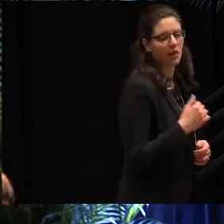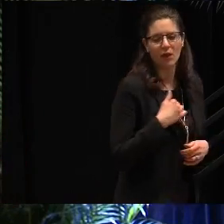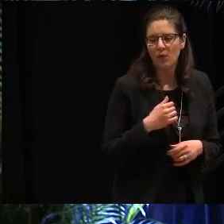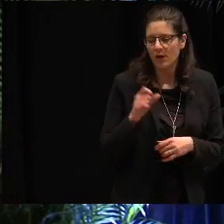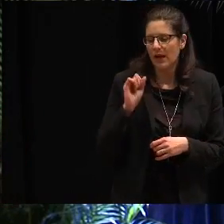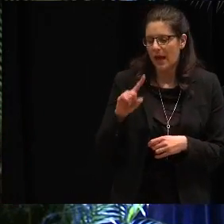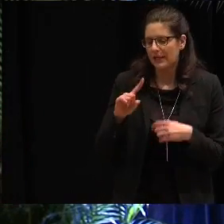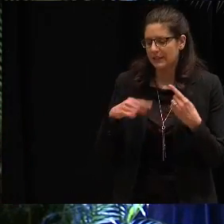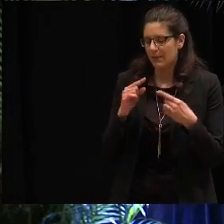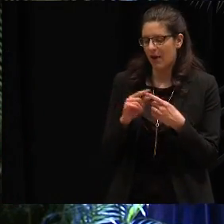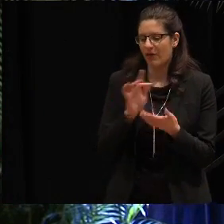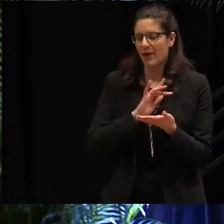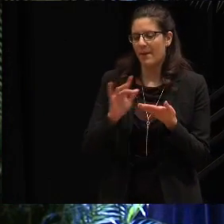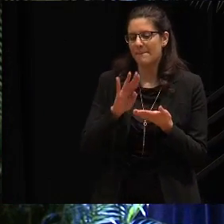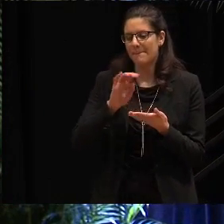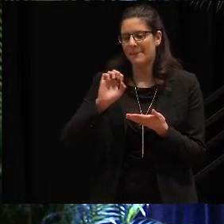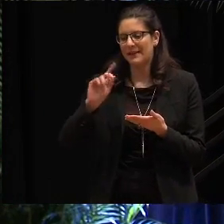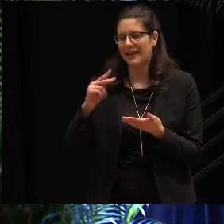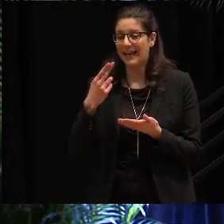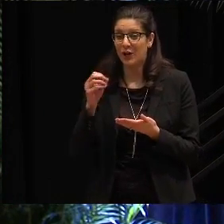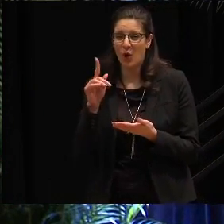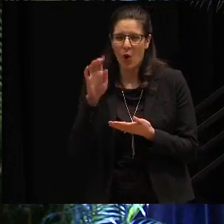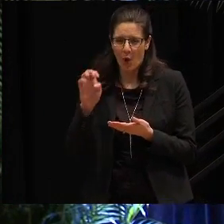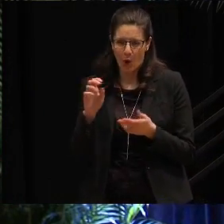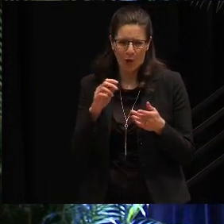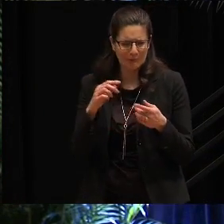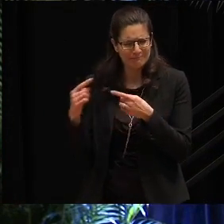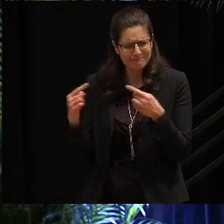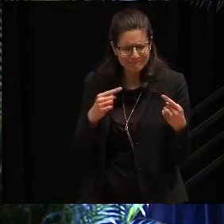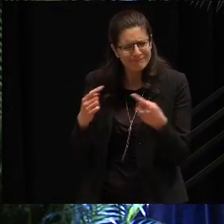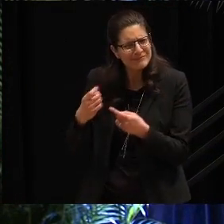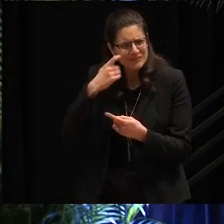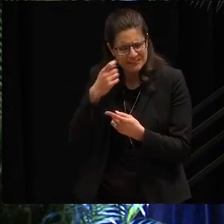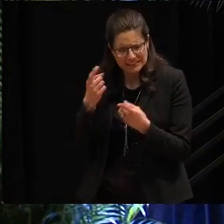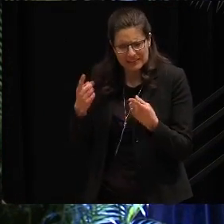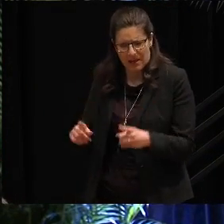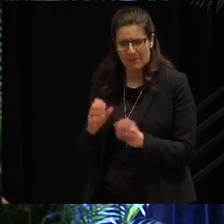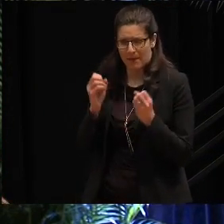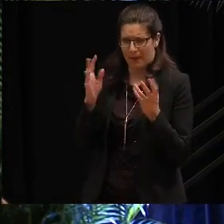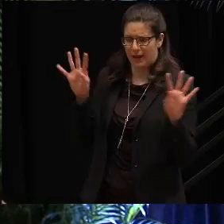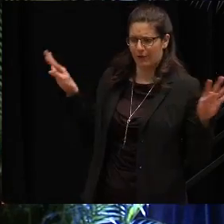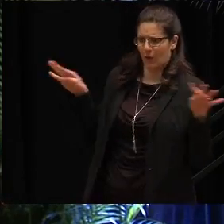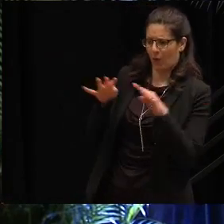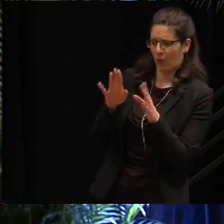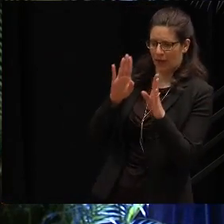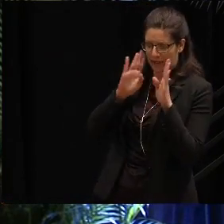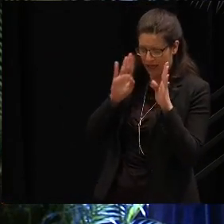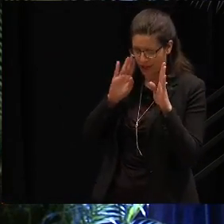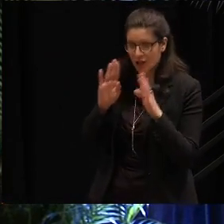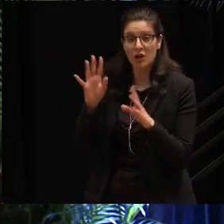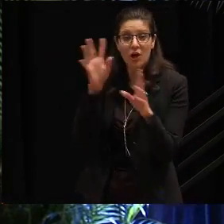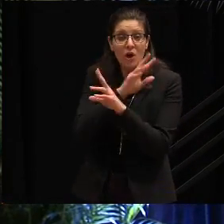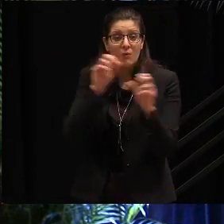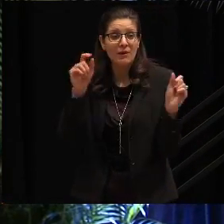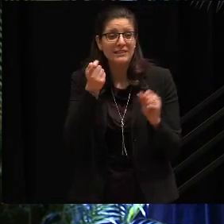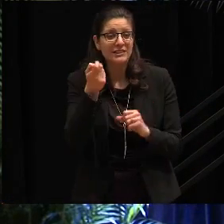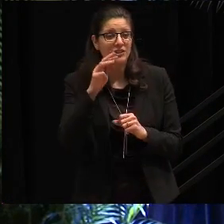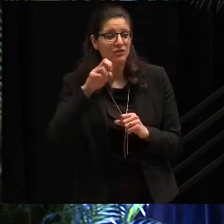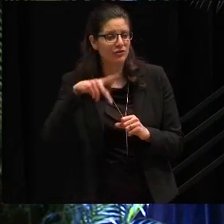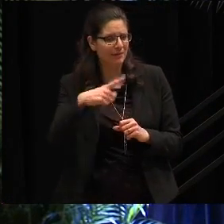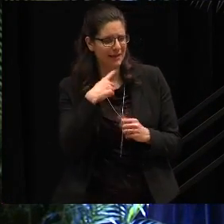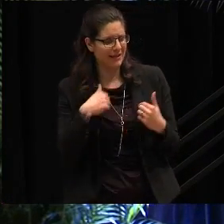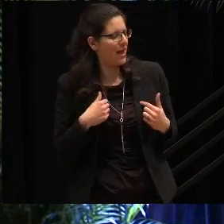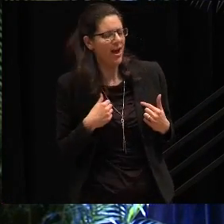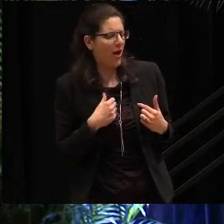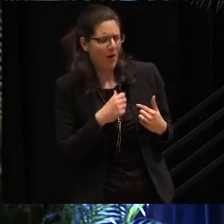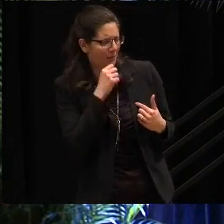description. Obviously, that got a lot of attention. Democrats are very offended. President Trump denies that he's a racist, but